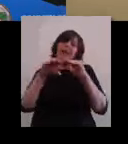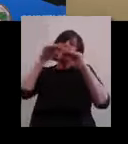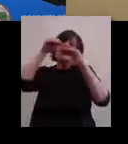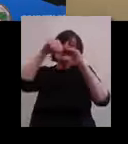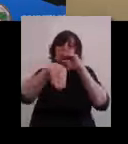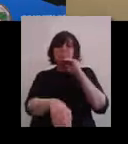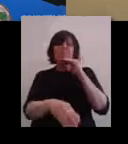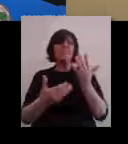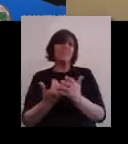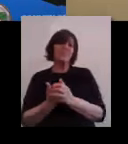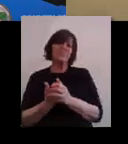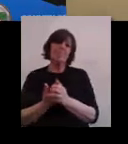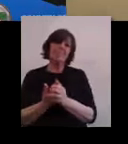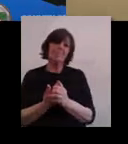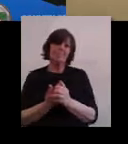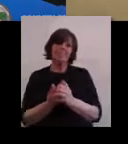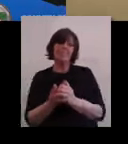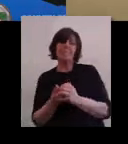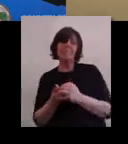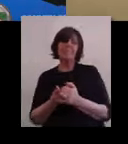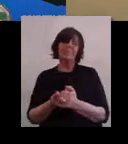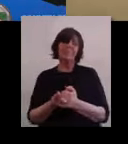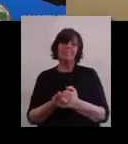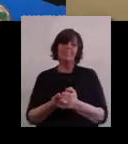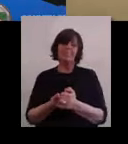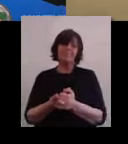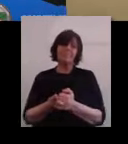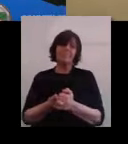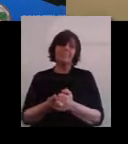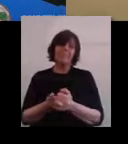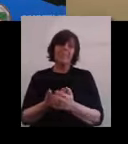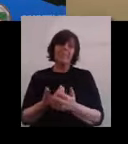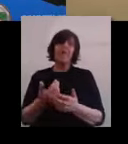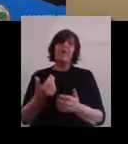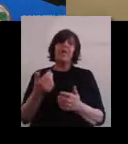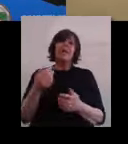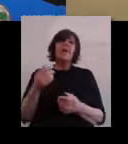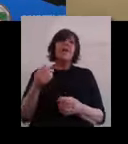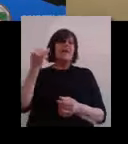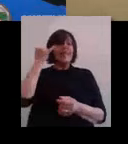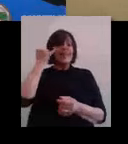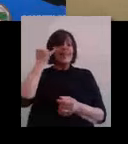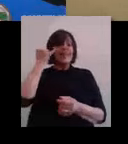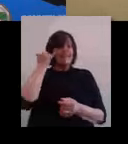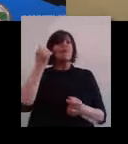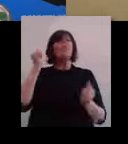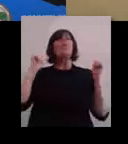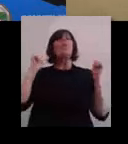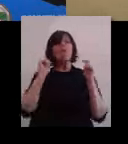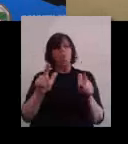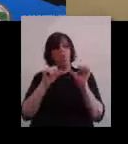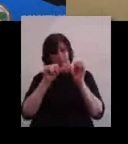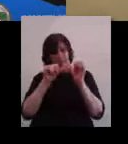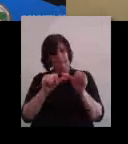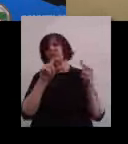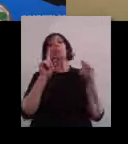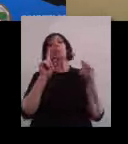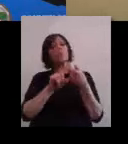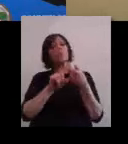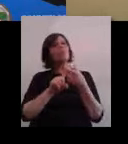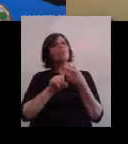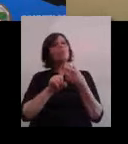might encounter other people, like in stores. If we continue to keep those frequently touched